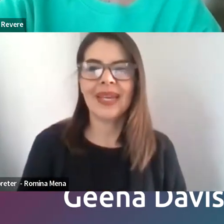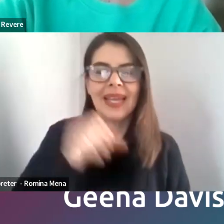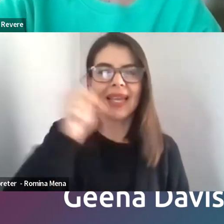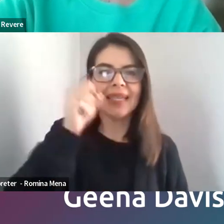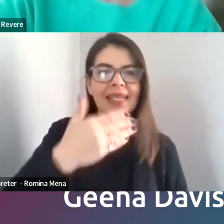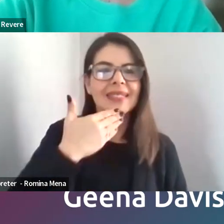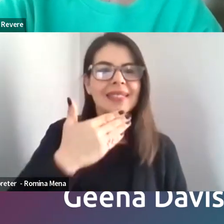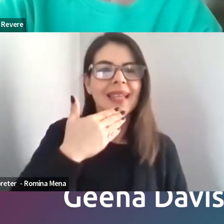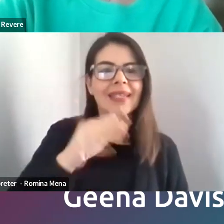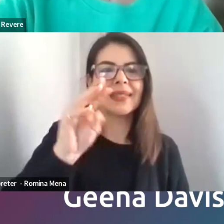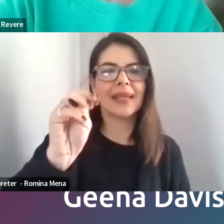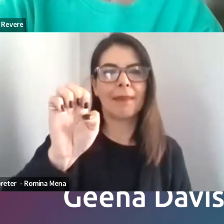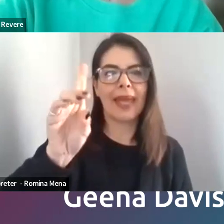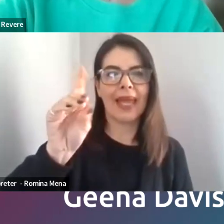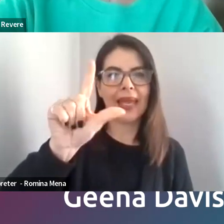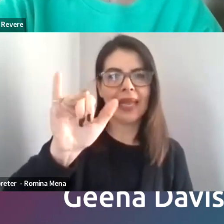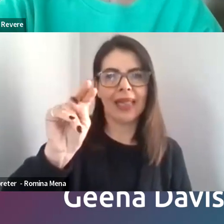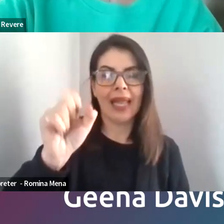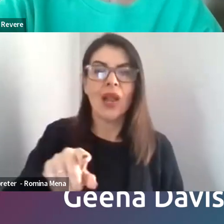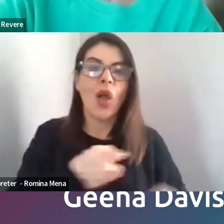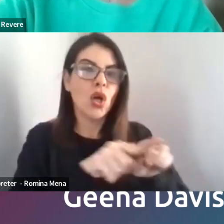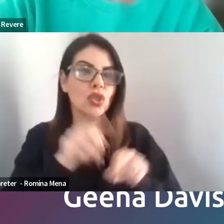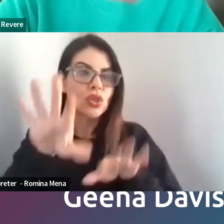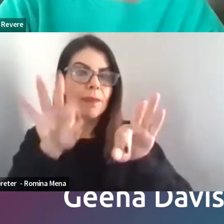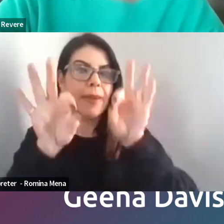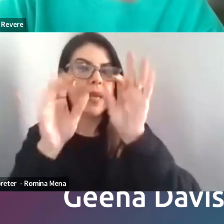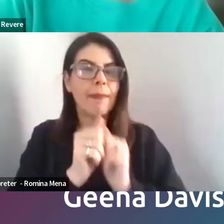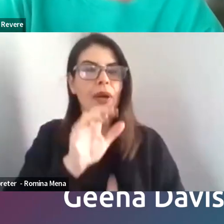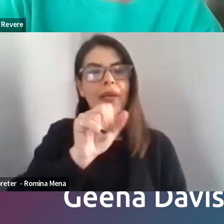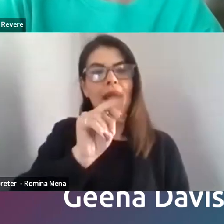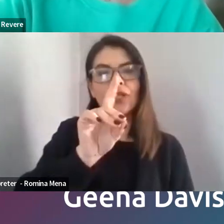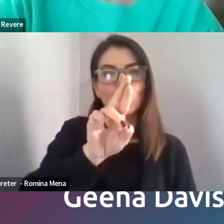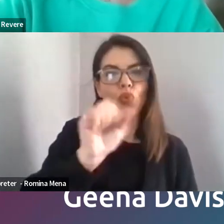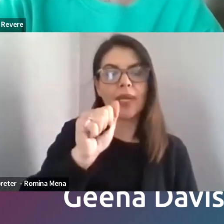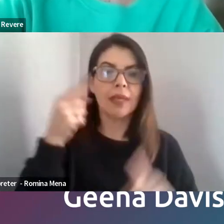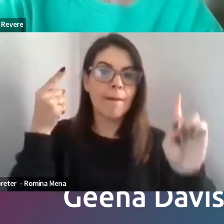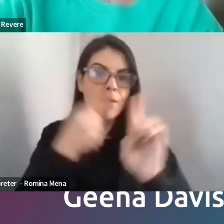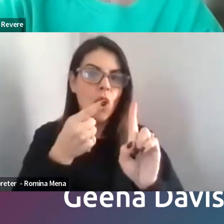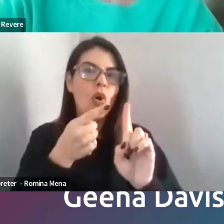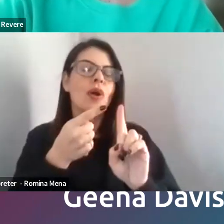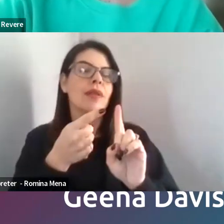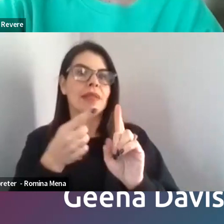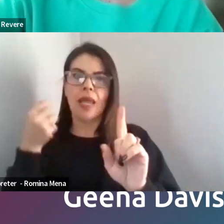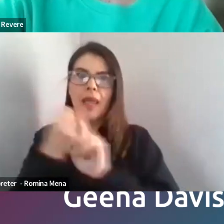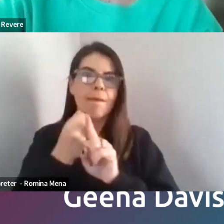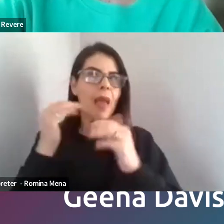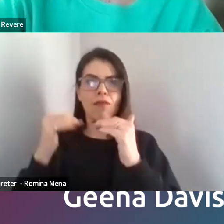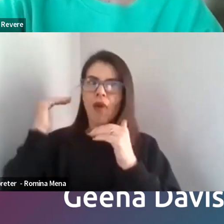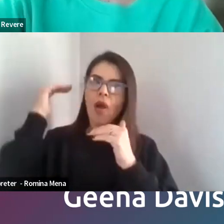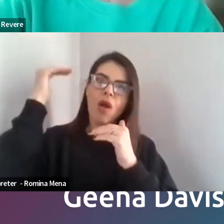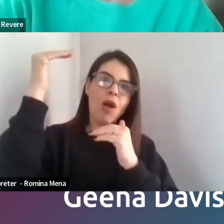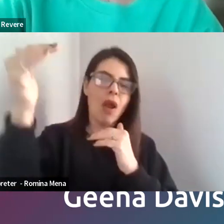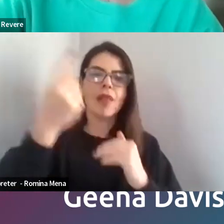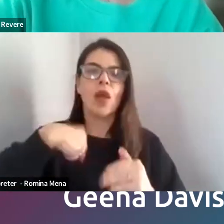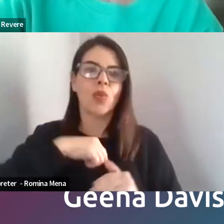I think also to pick up on Andraéa's point about the impact being far beyond the, like, we do